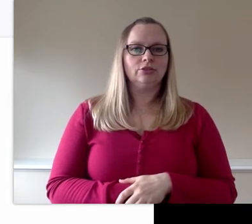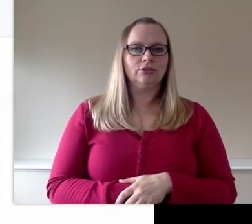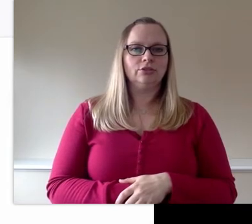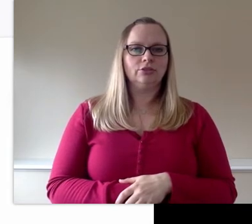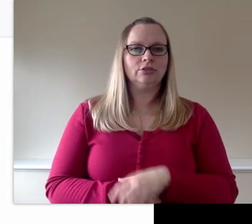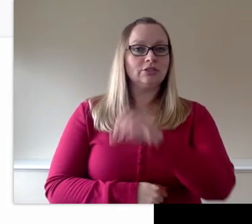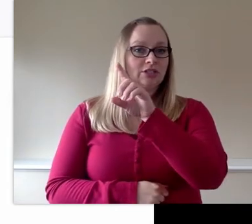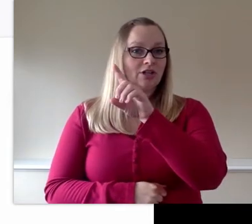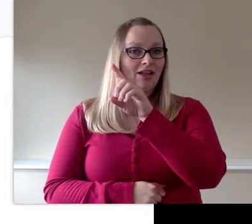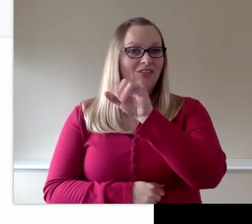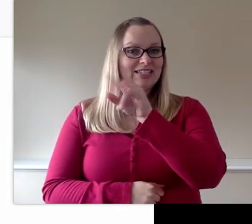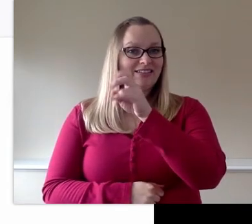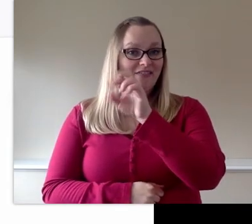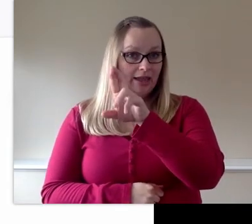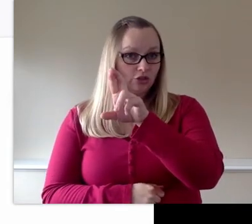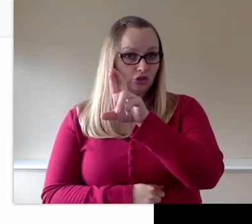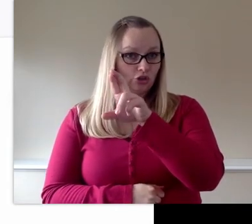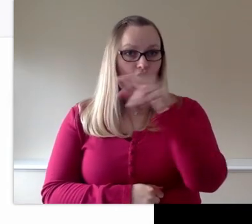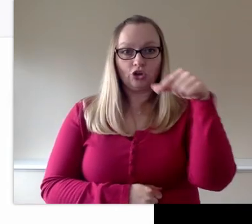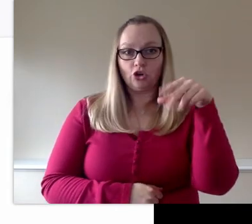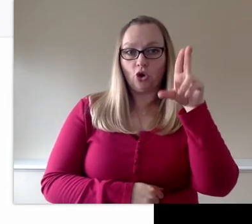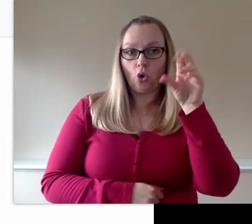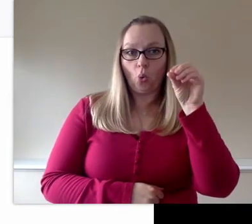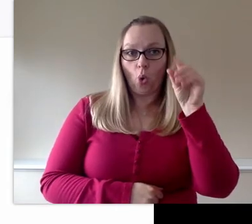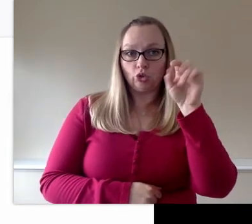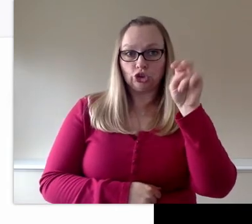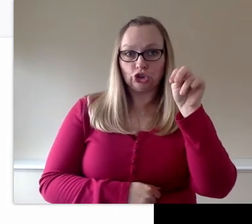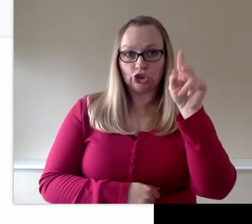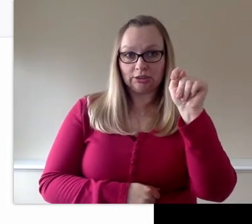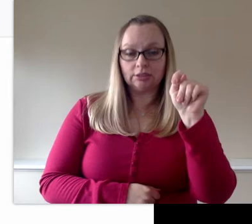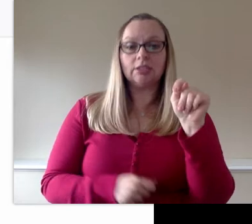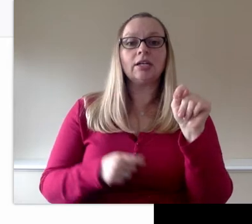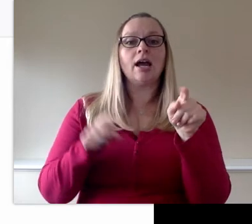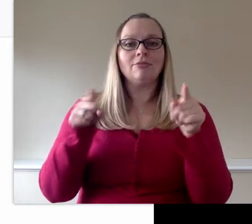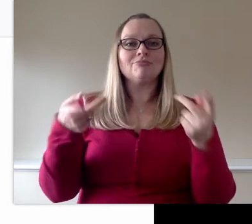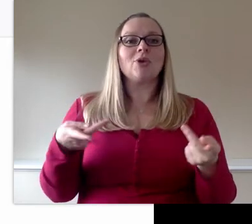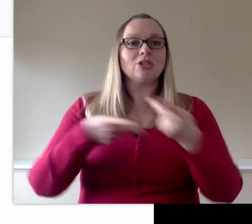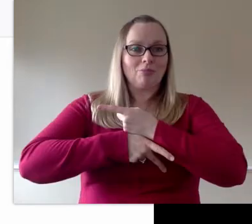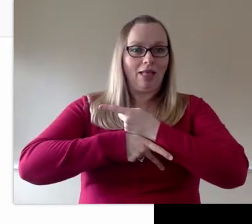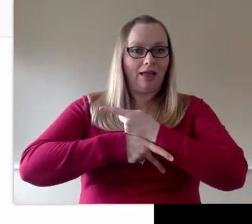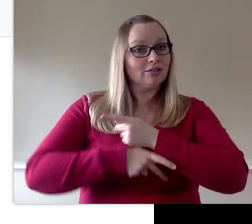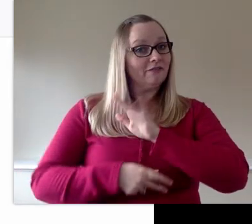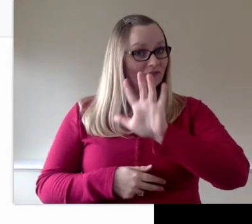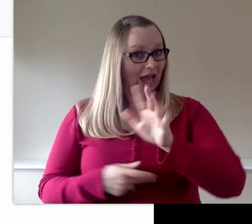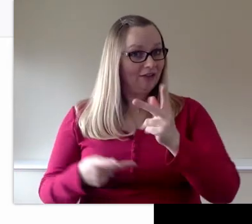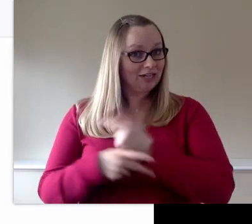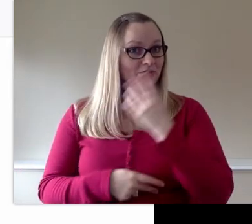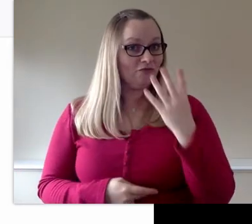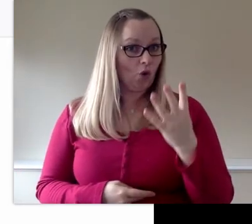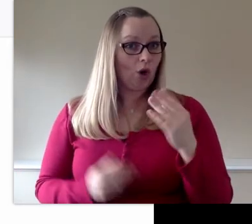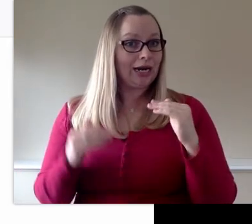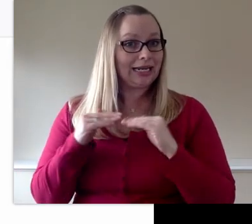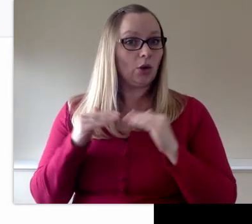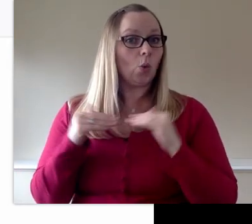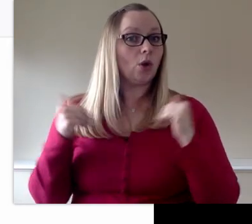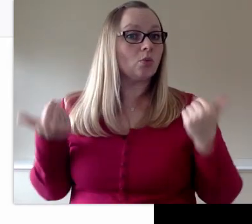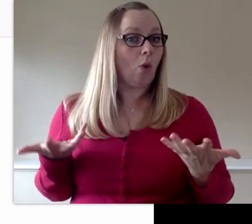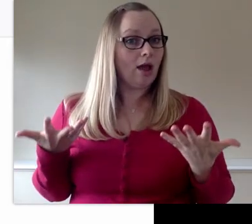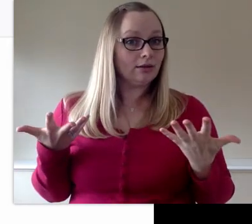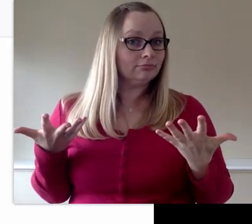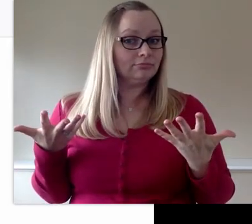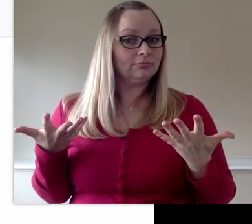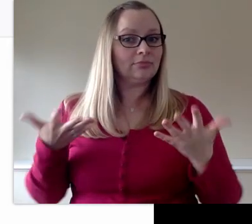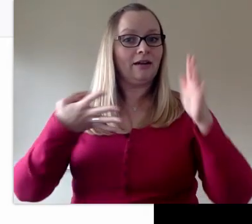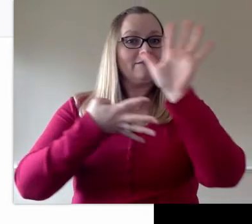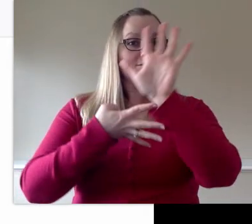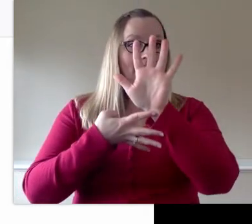divisor and the quotient and we multiply them. So if we say 5 times 4 equals, let's double check that.